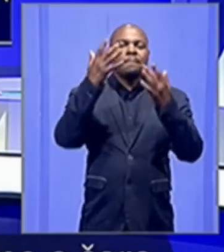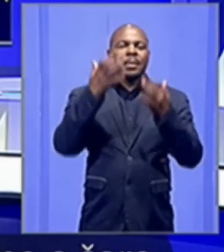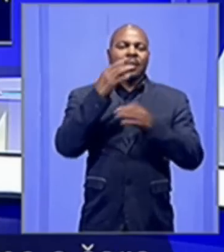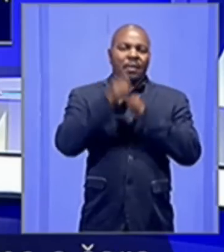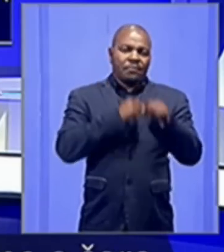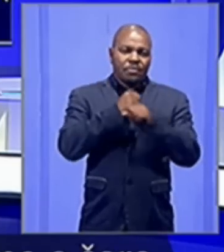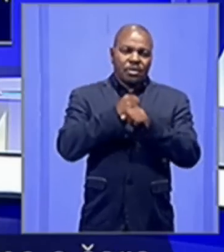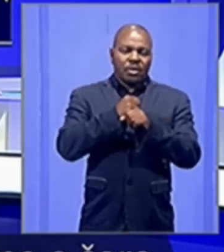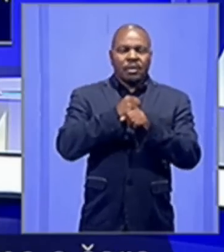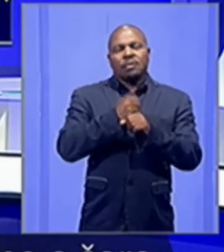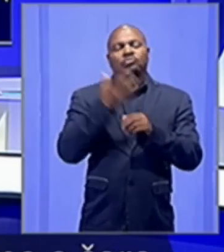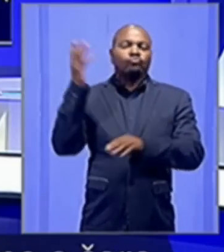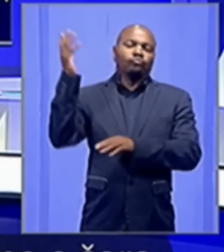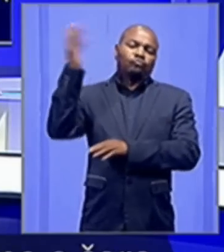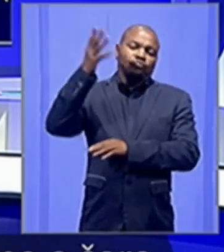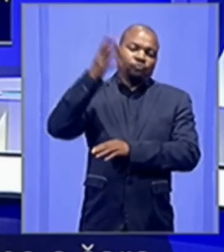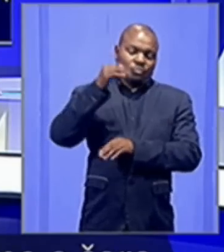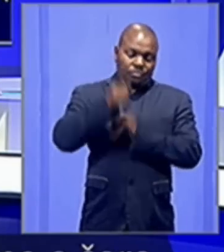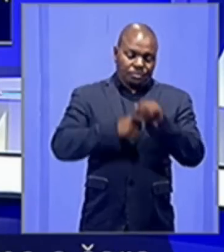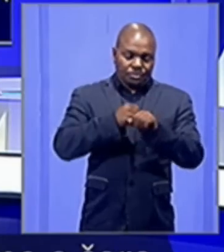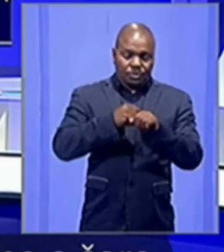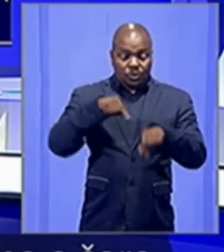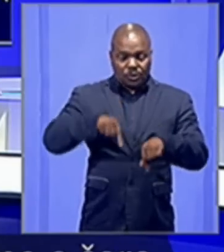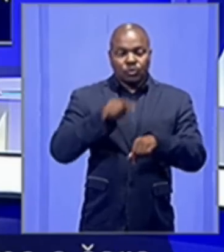tša kotara ya ngwaga go sasa.